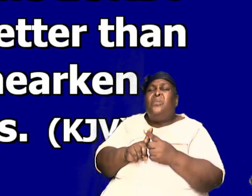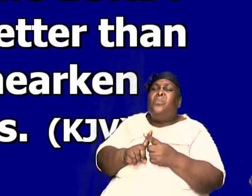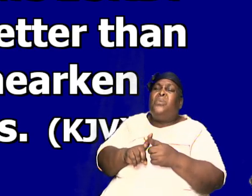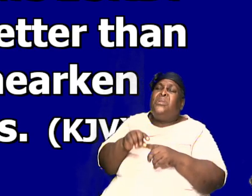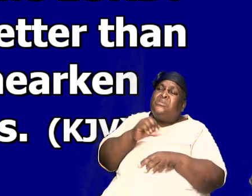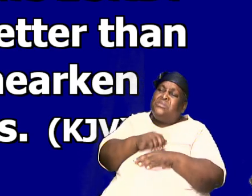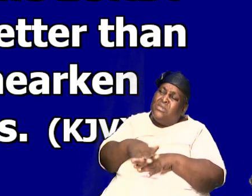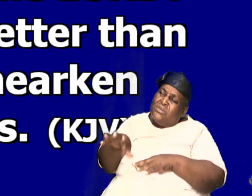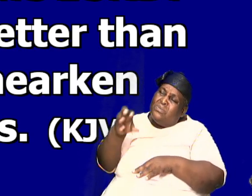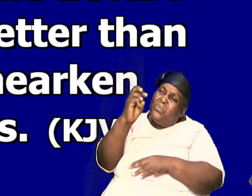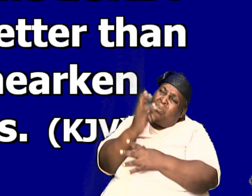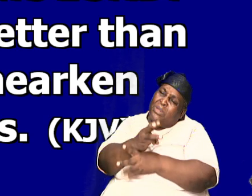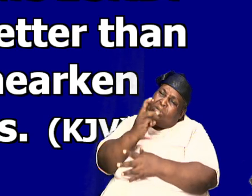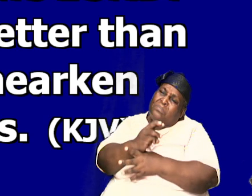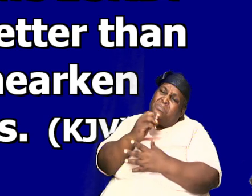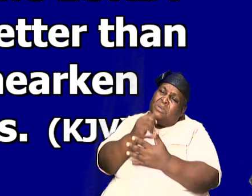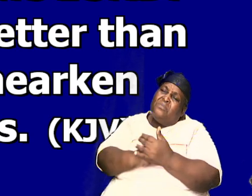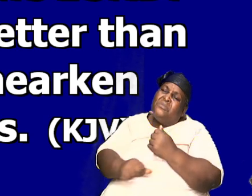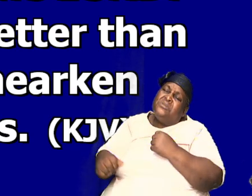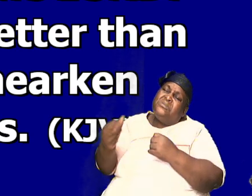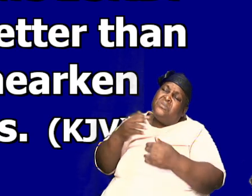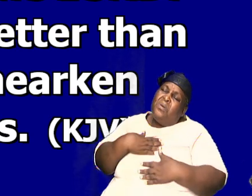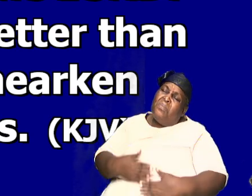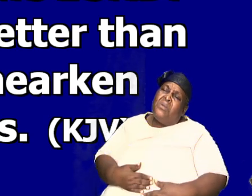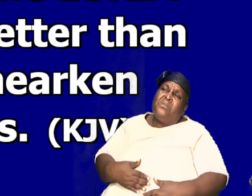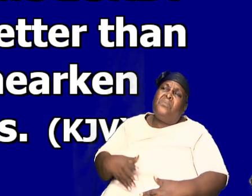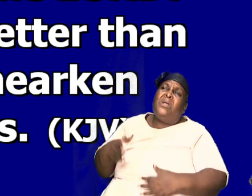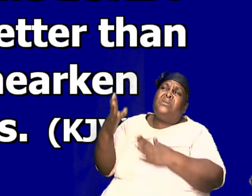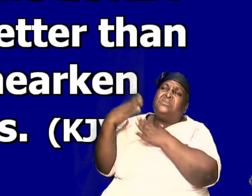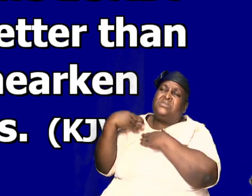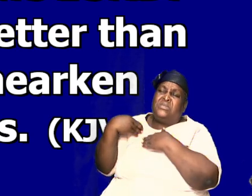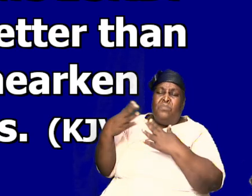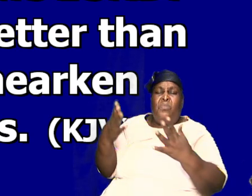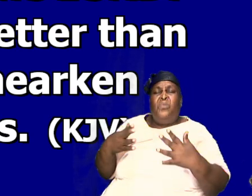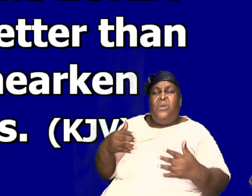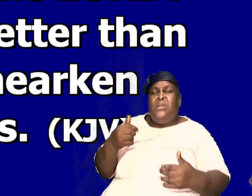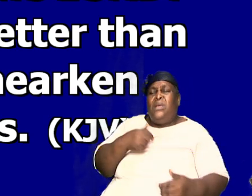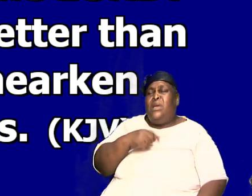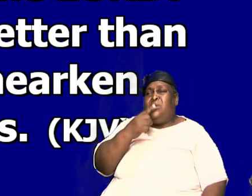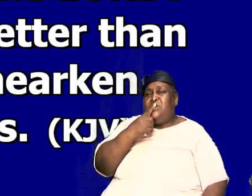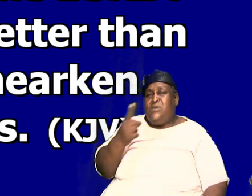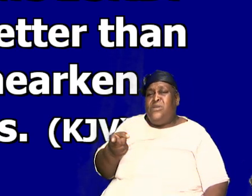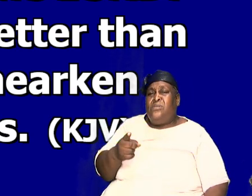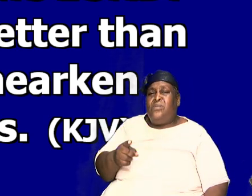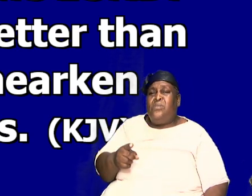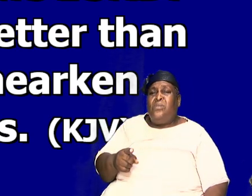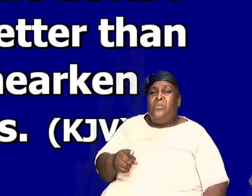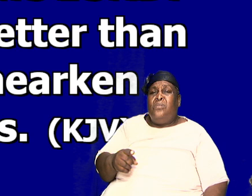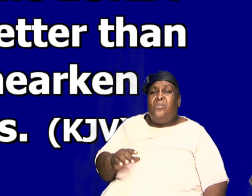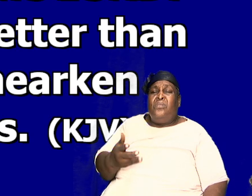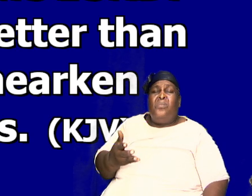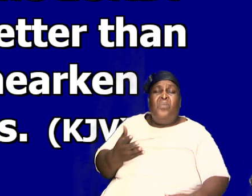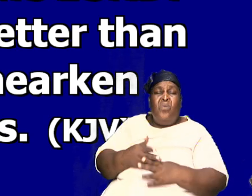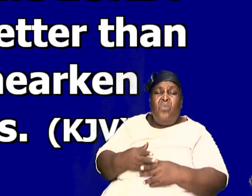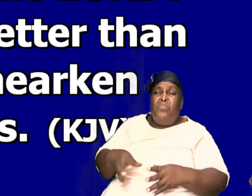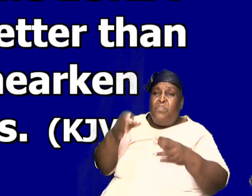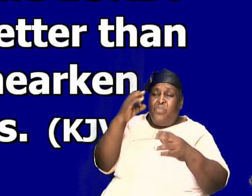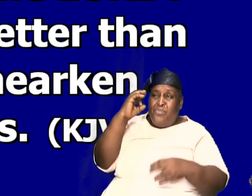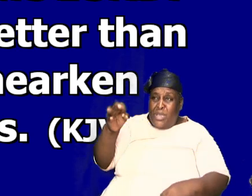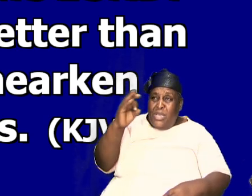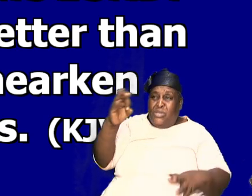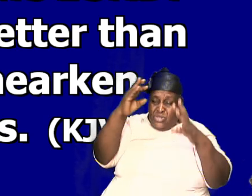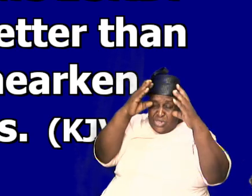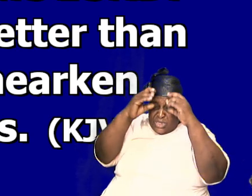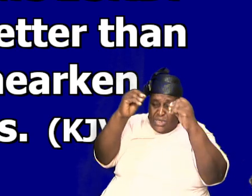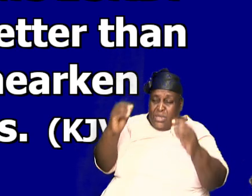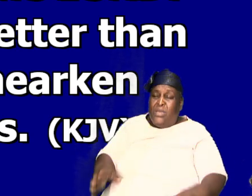give me somebody that will accept what I'm saying. Because the fear of our truth, the fear of our truth, the fear